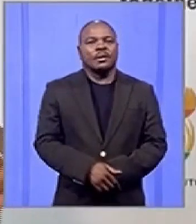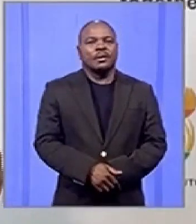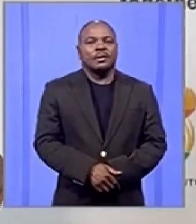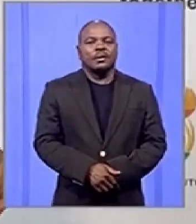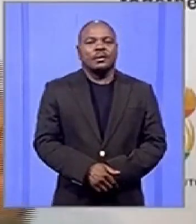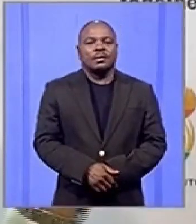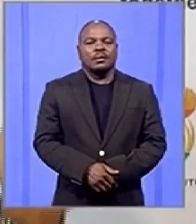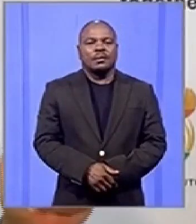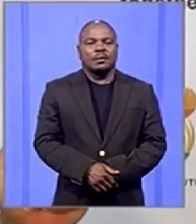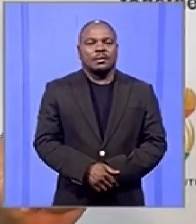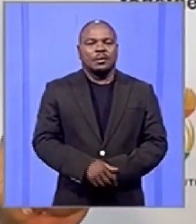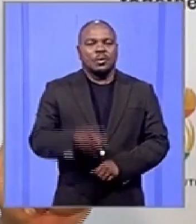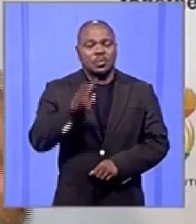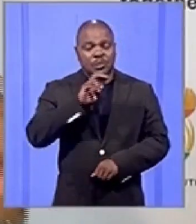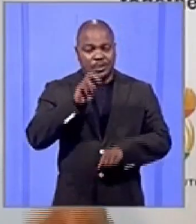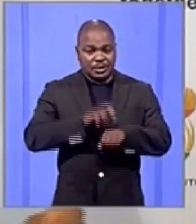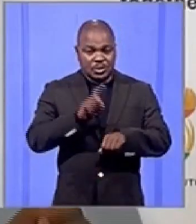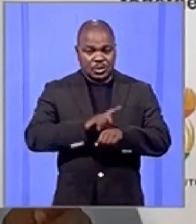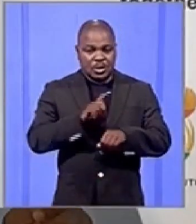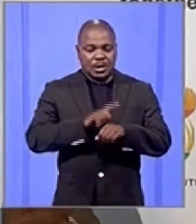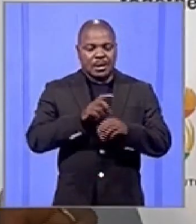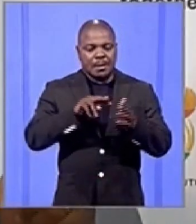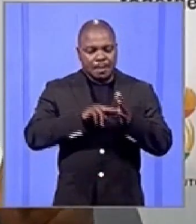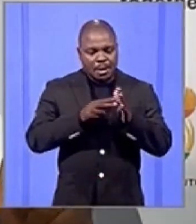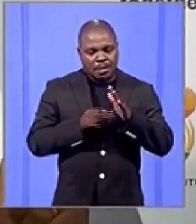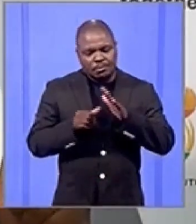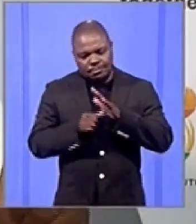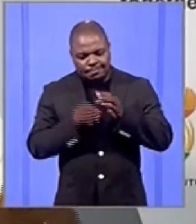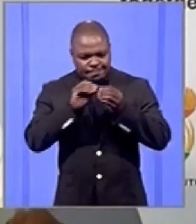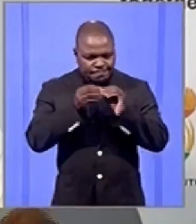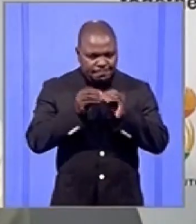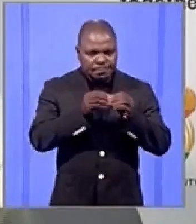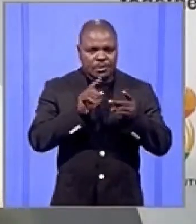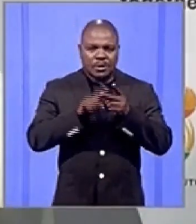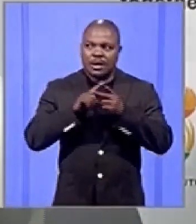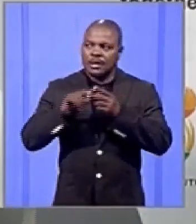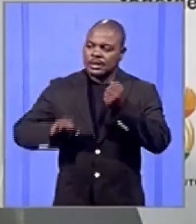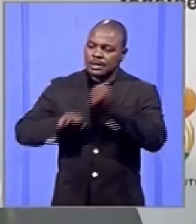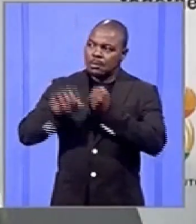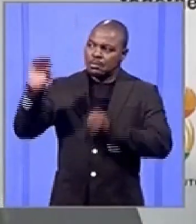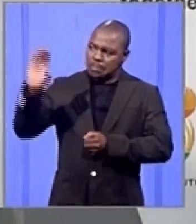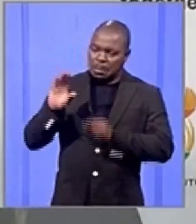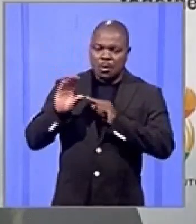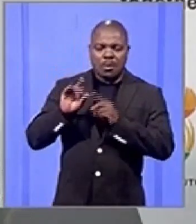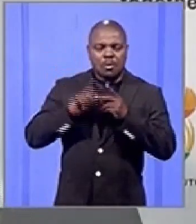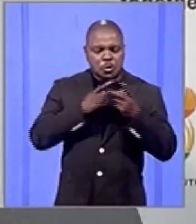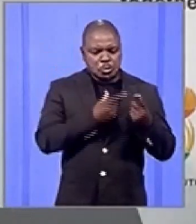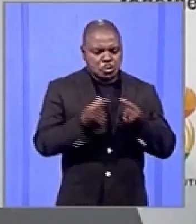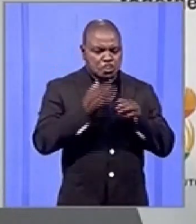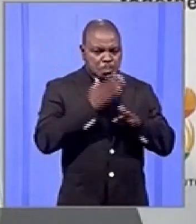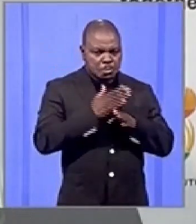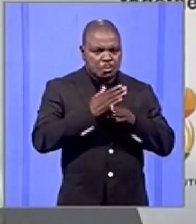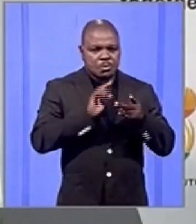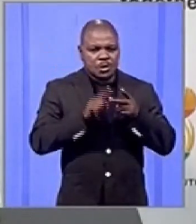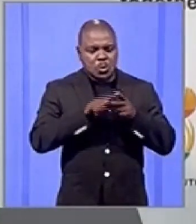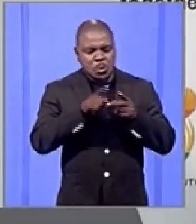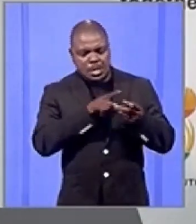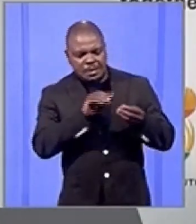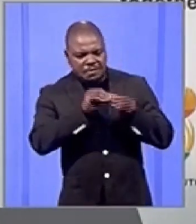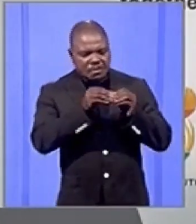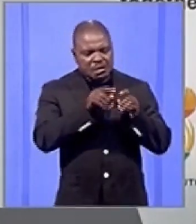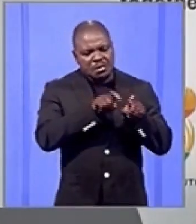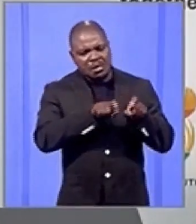There has to be heightened levels of planned maintenance. We have received fiscal support. We do things right. Don't cut the corners. Make